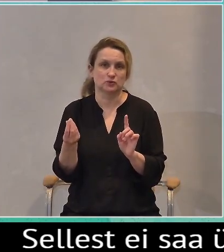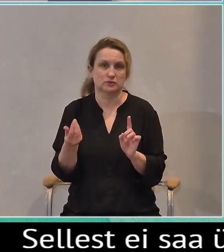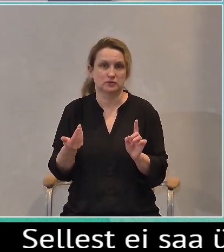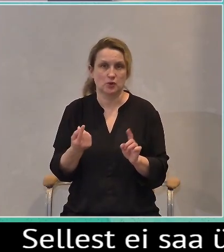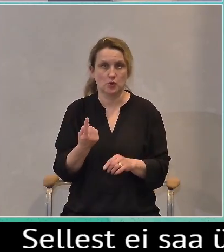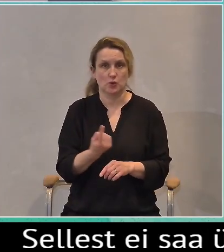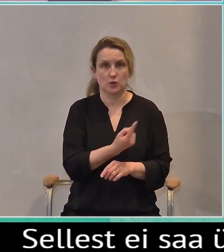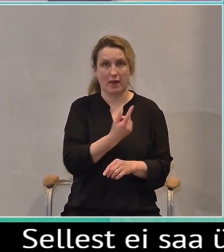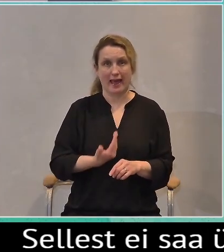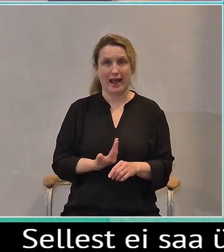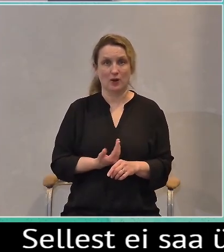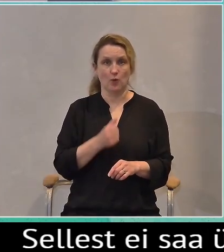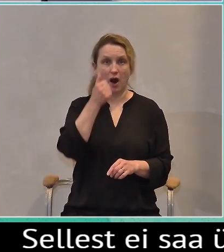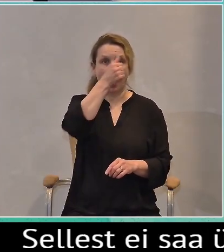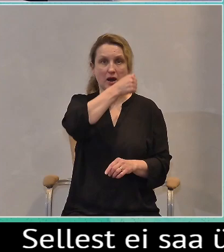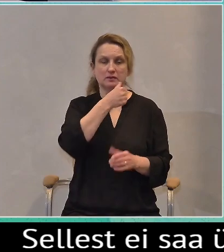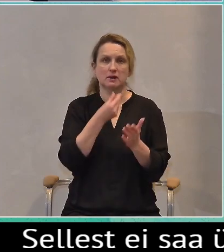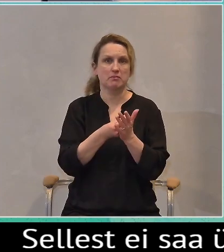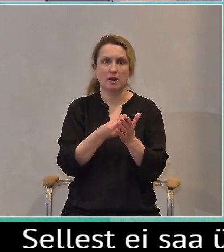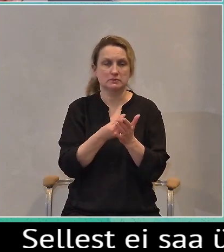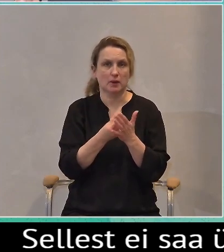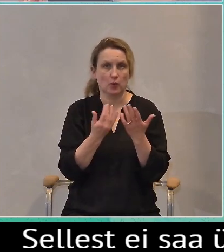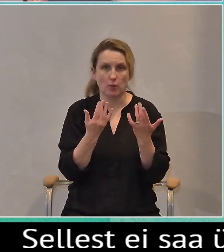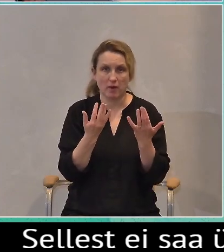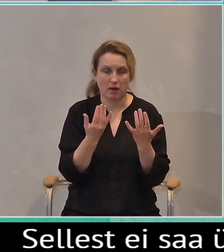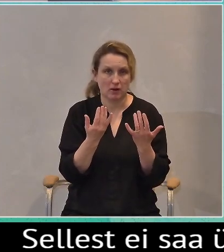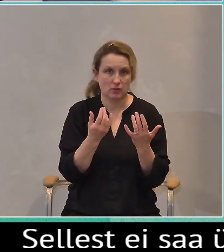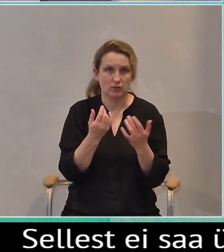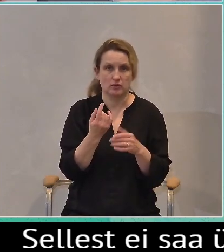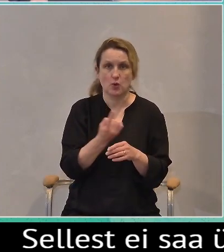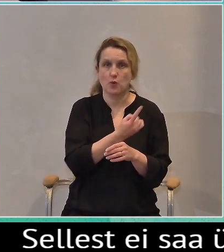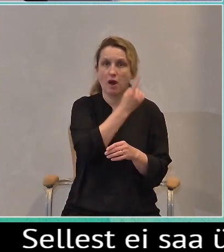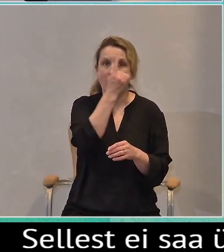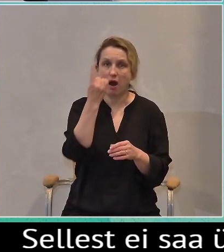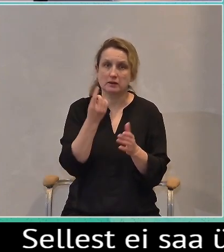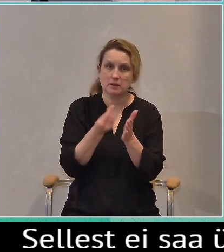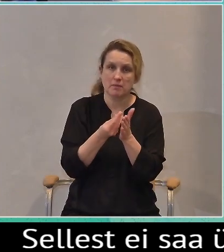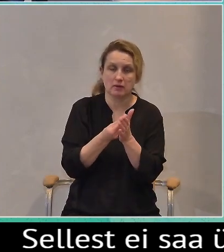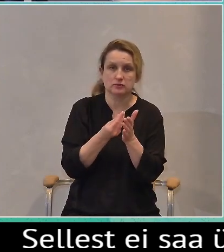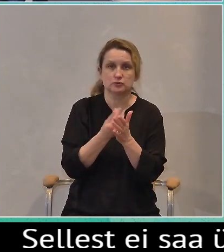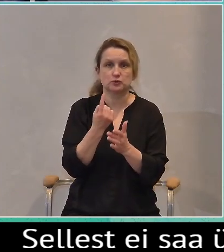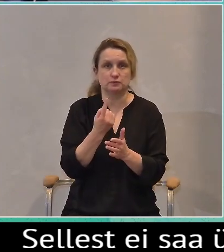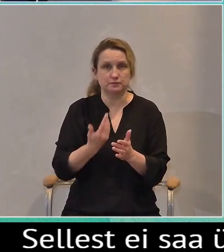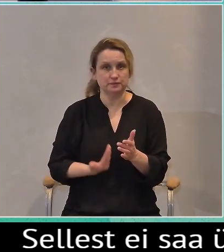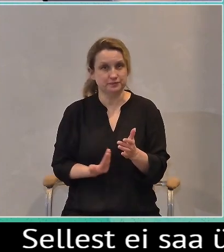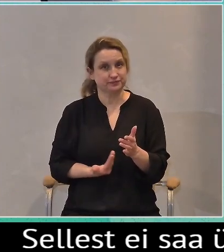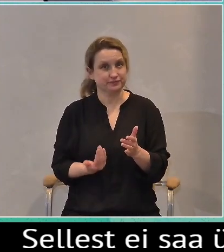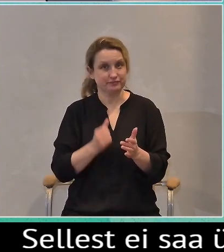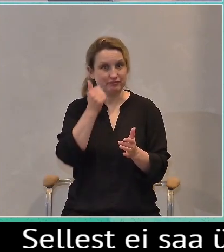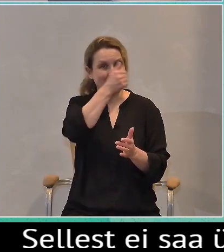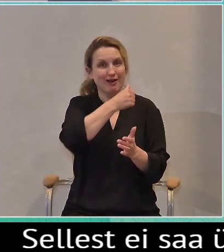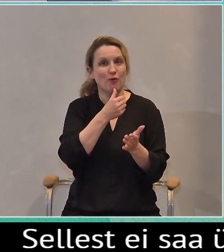A lot is decided by funding. How much is Estonia willing to pay for one life